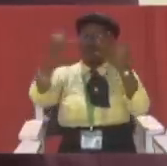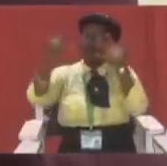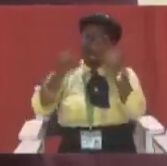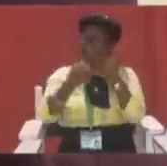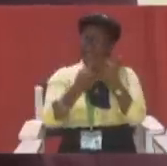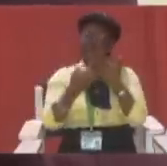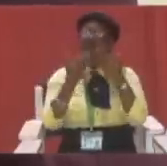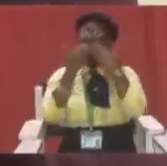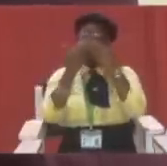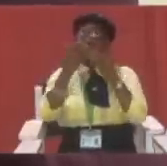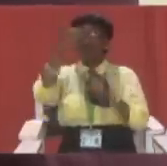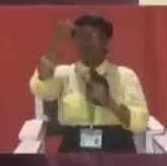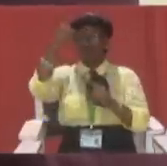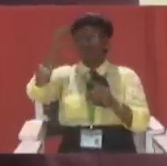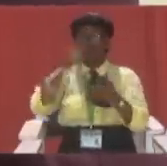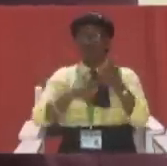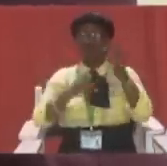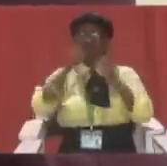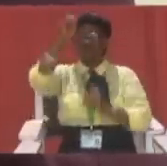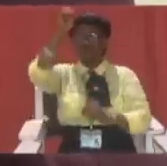Thank you for what you did in February.